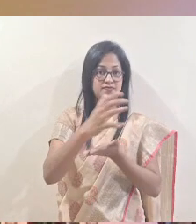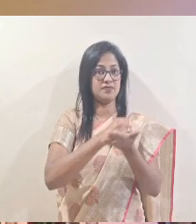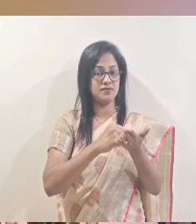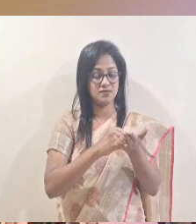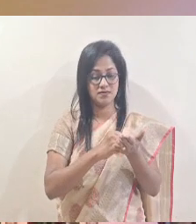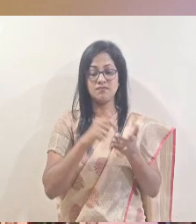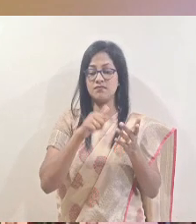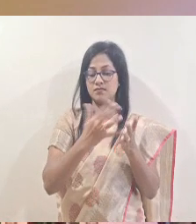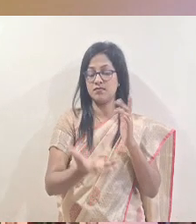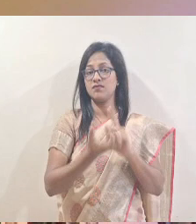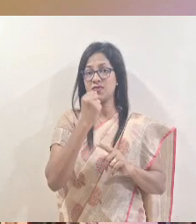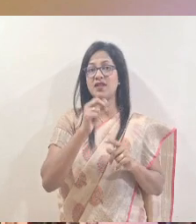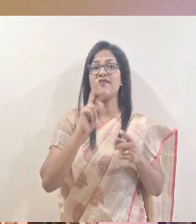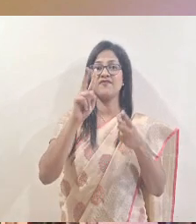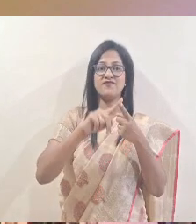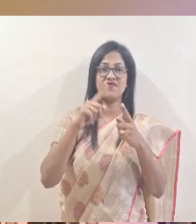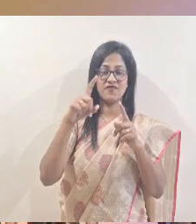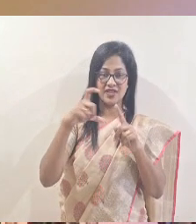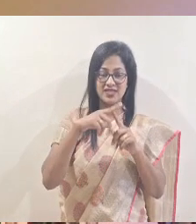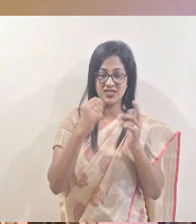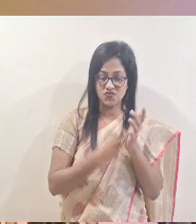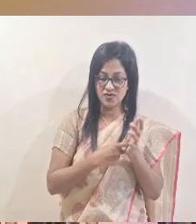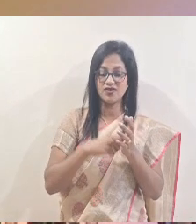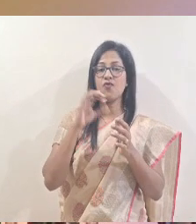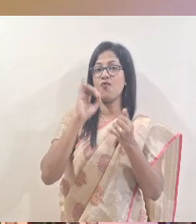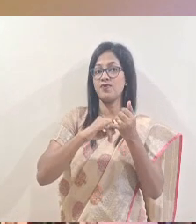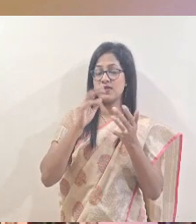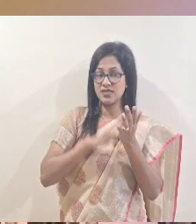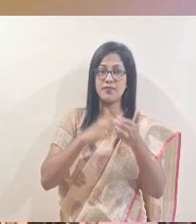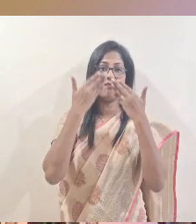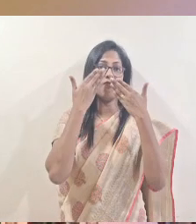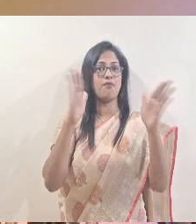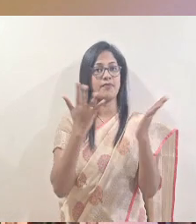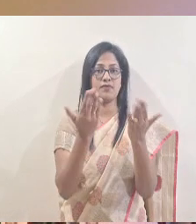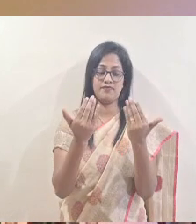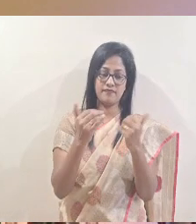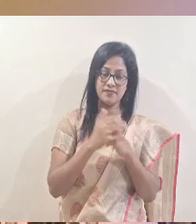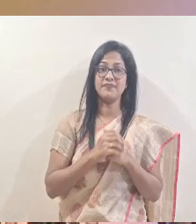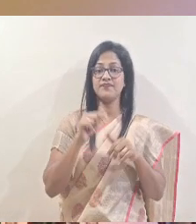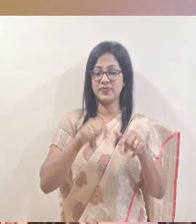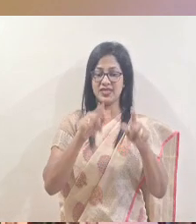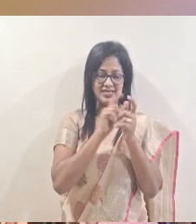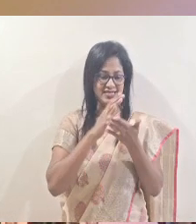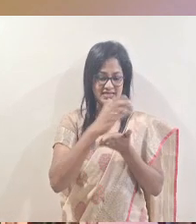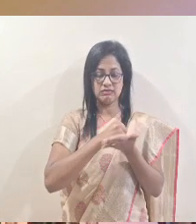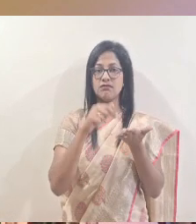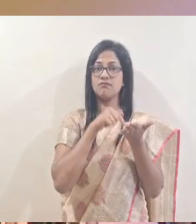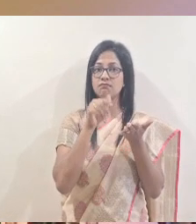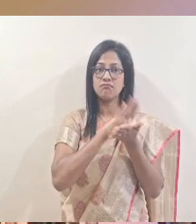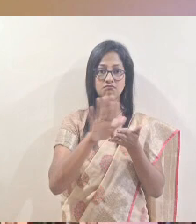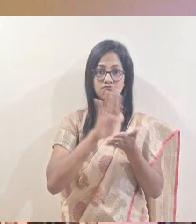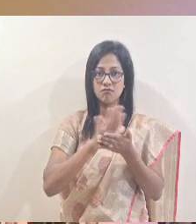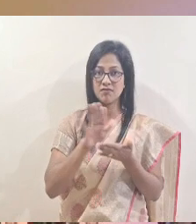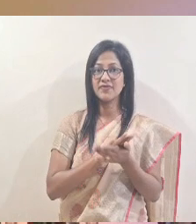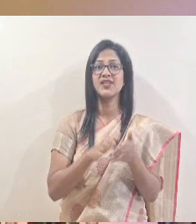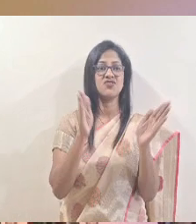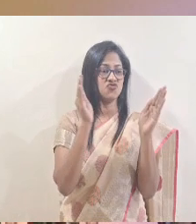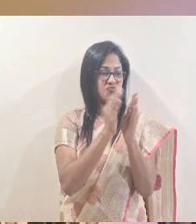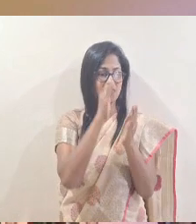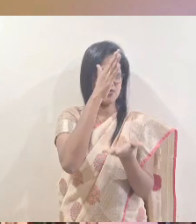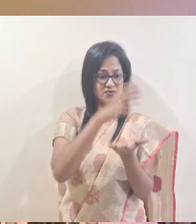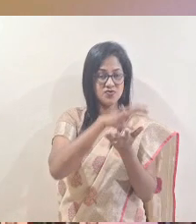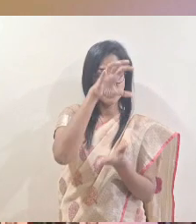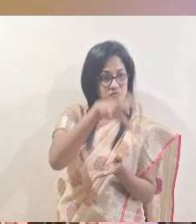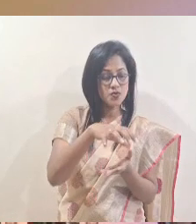have taken the vector data out of the OSM data, which is openly available, and we have cleaned that data for all the